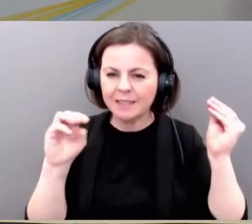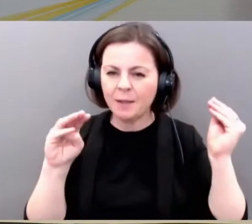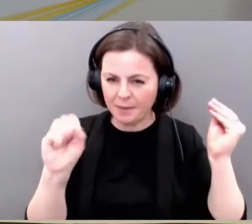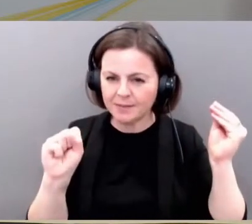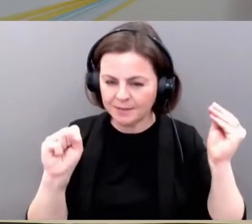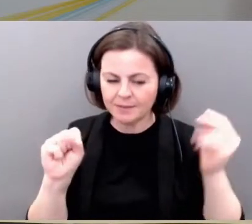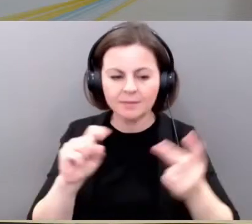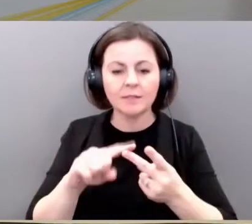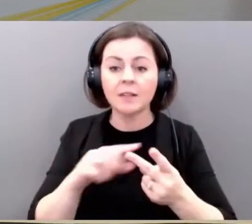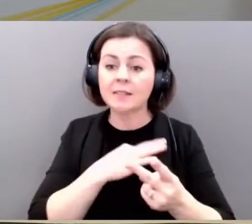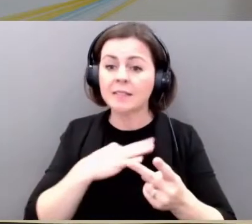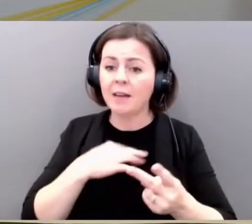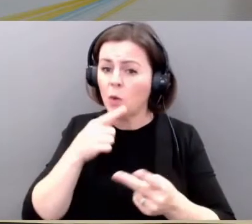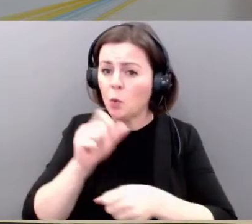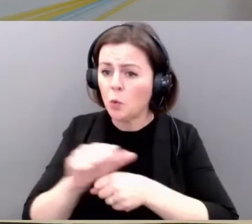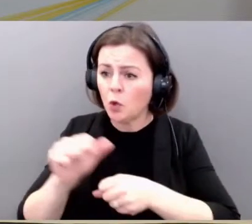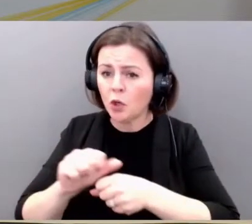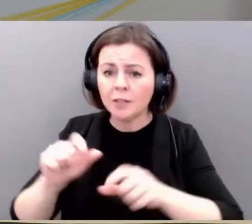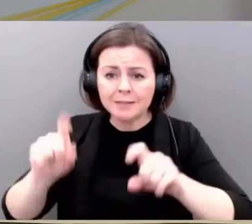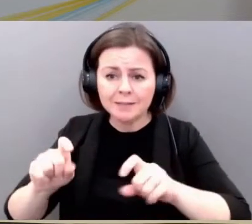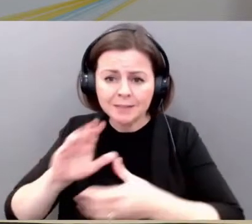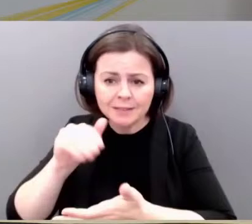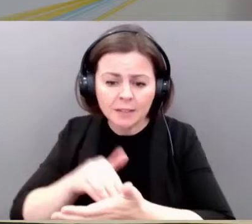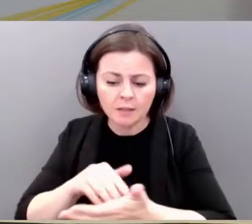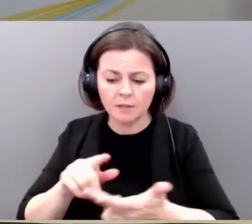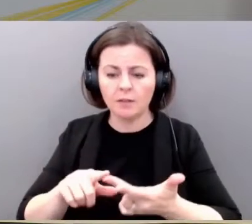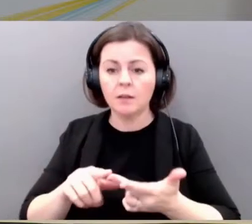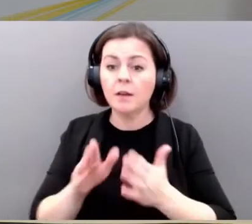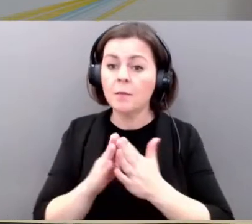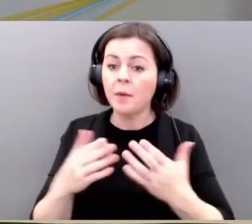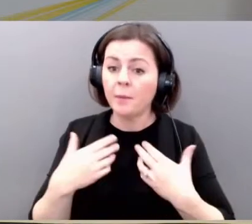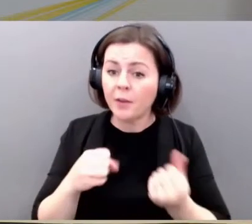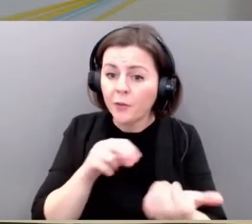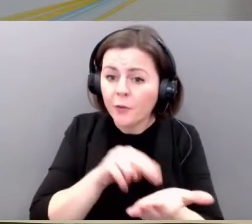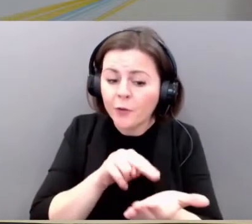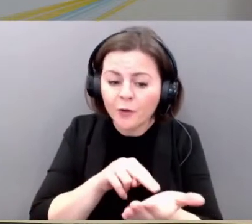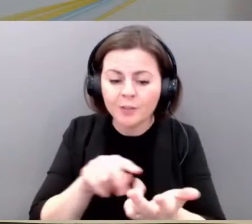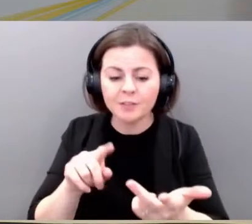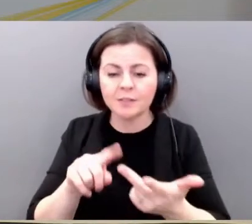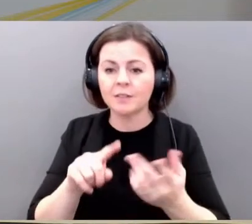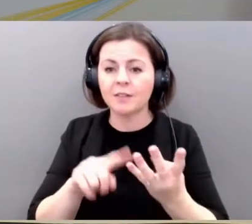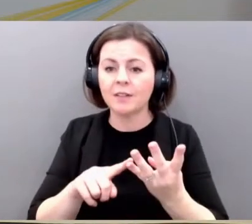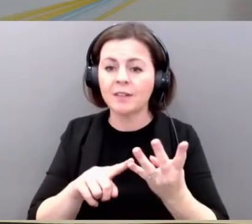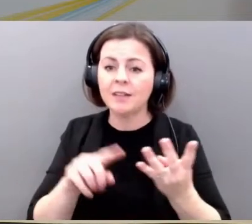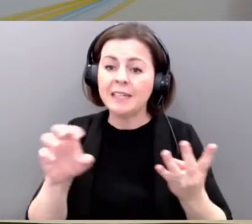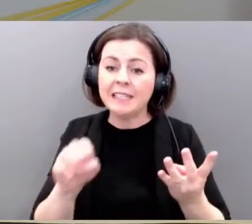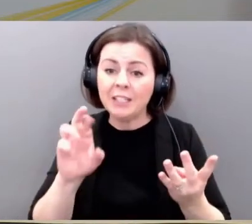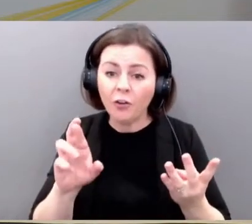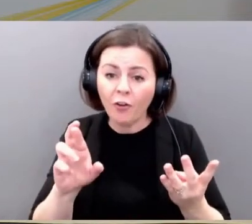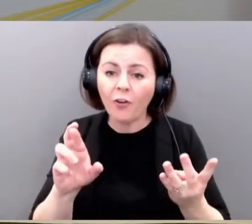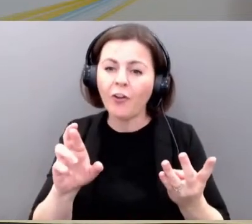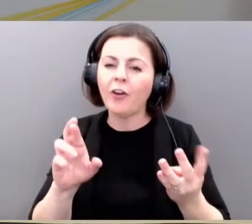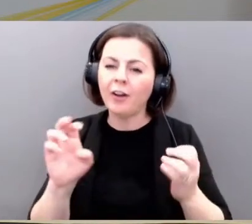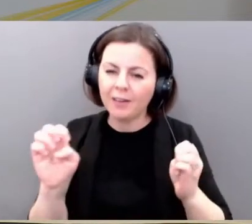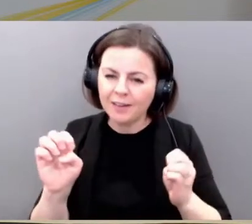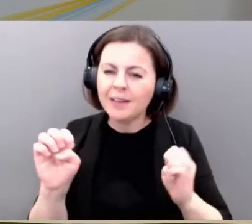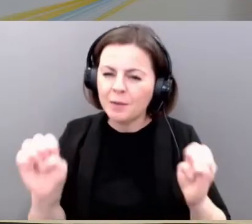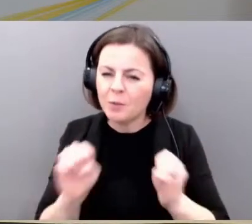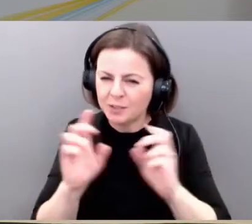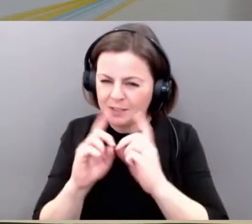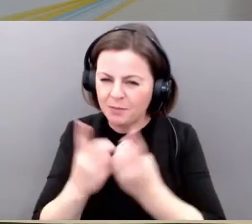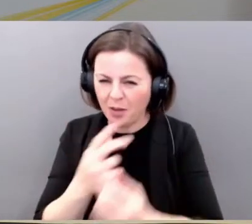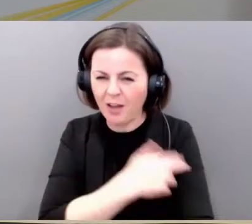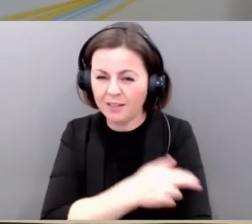testing, public health nursing, emergency departments, and for instance, those are the groups. I am